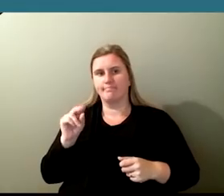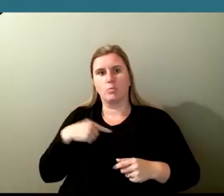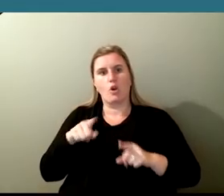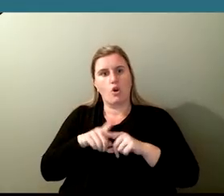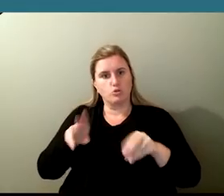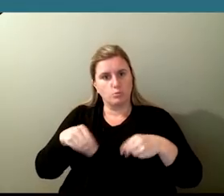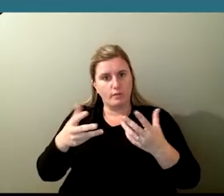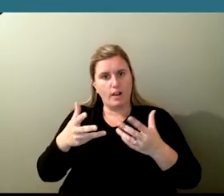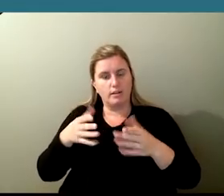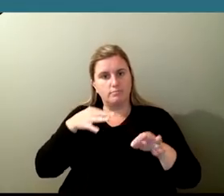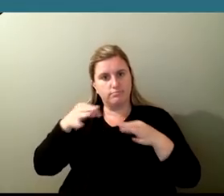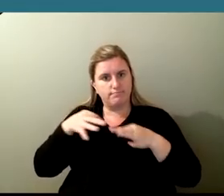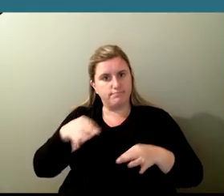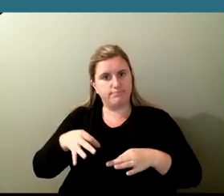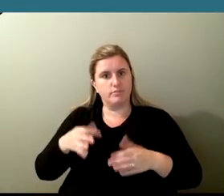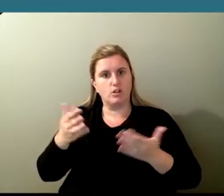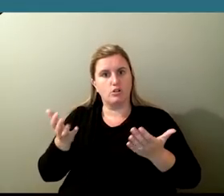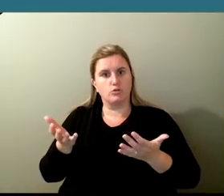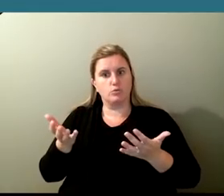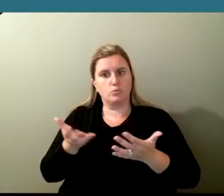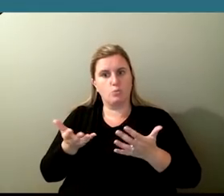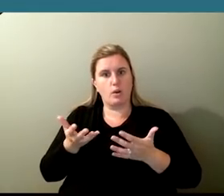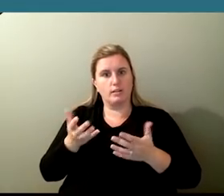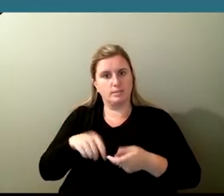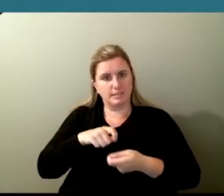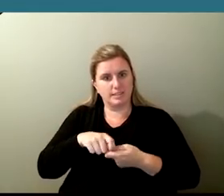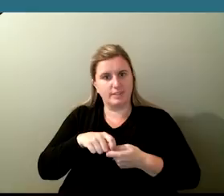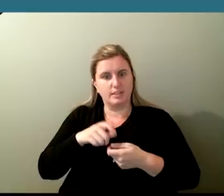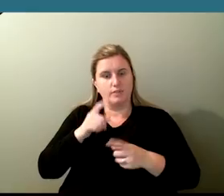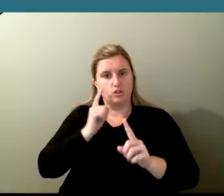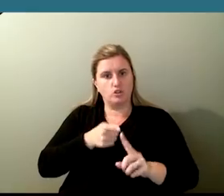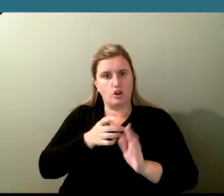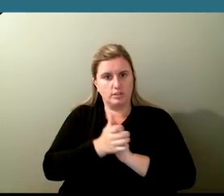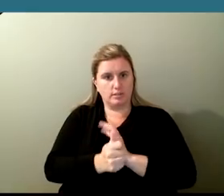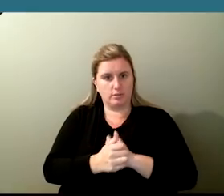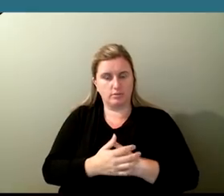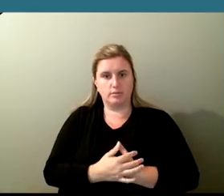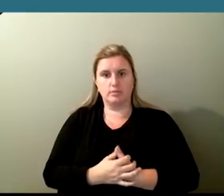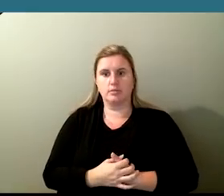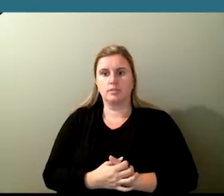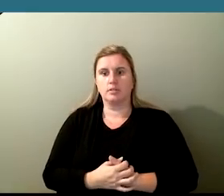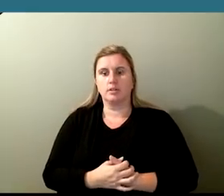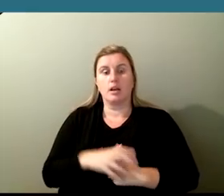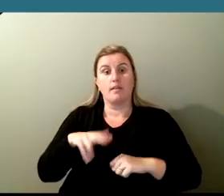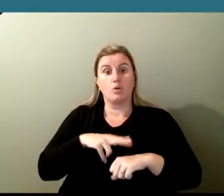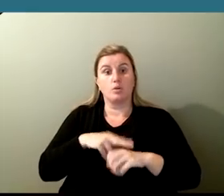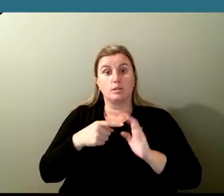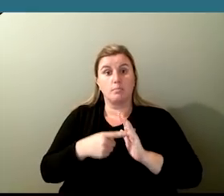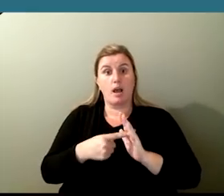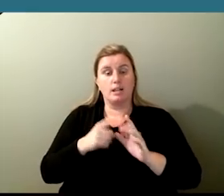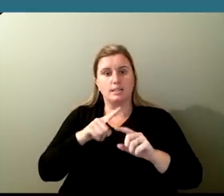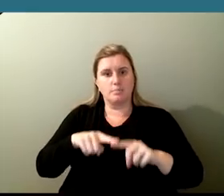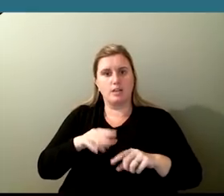provide explanations as to the specifics of the target skill. Of course, modeling is based